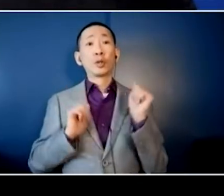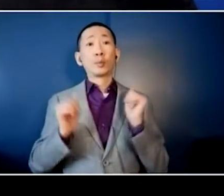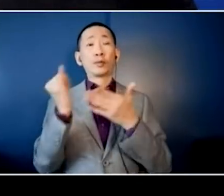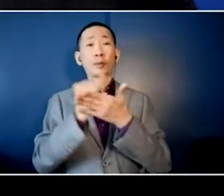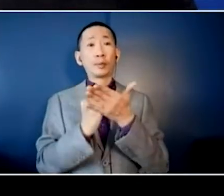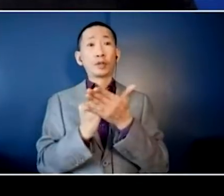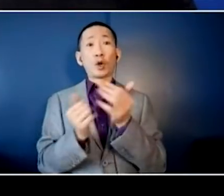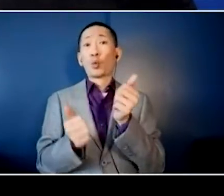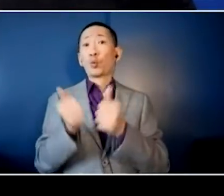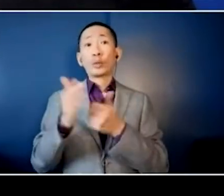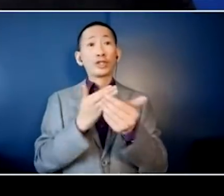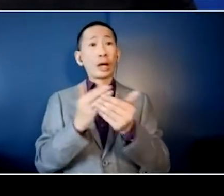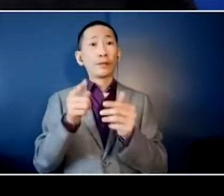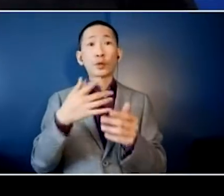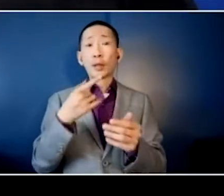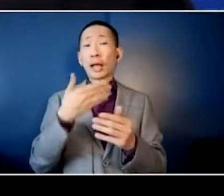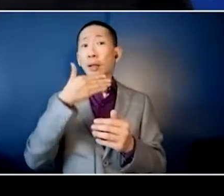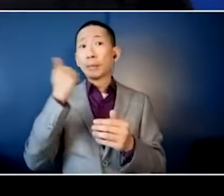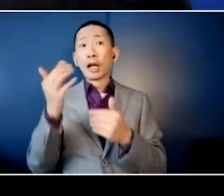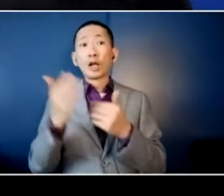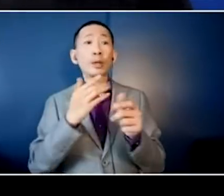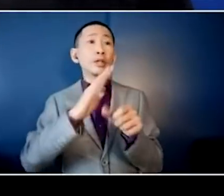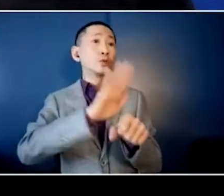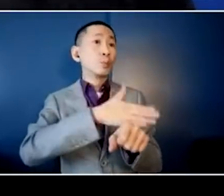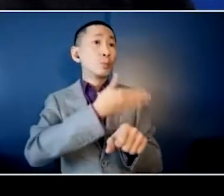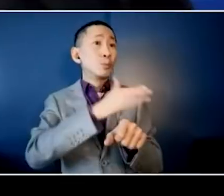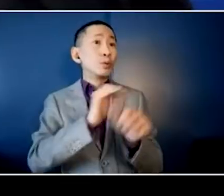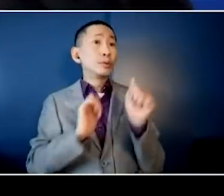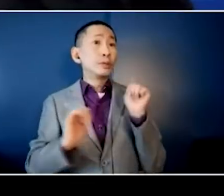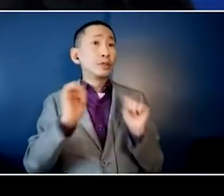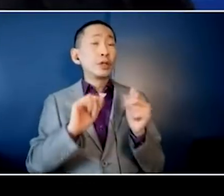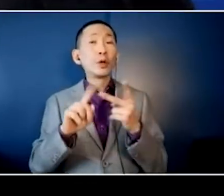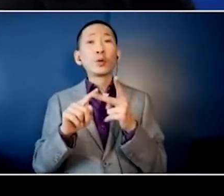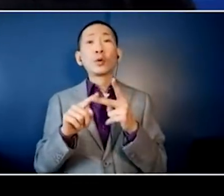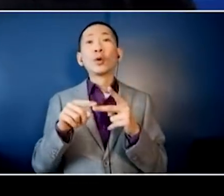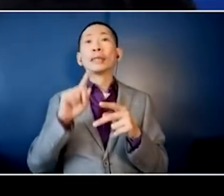like best, whether you like musicals, serious plays,